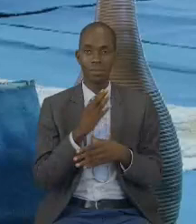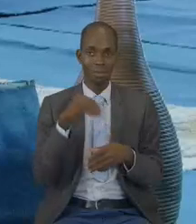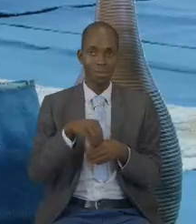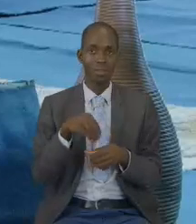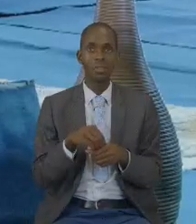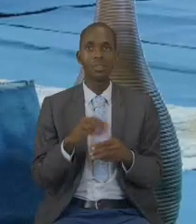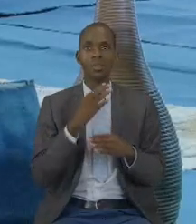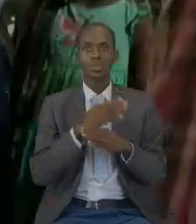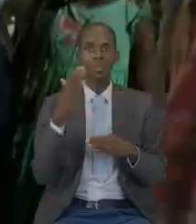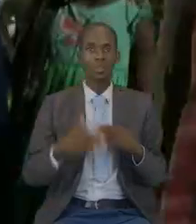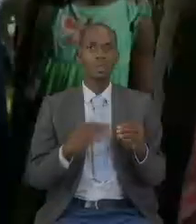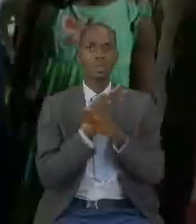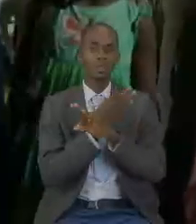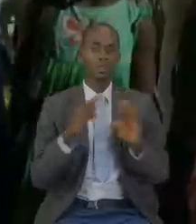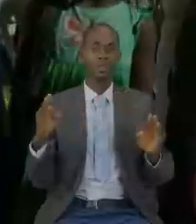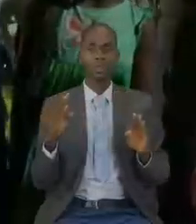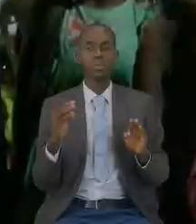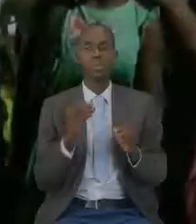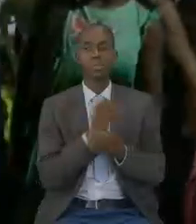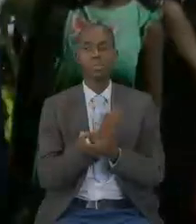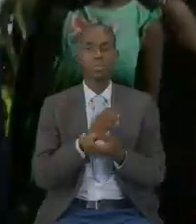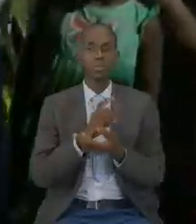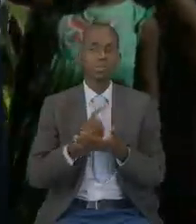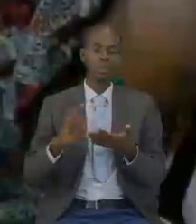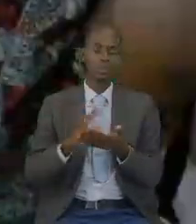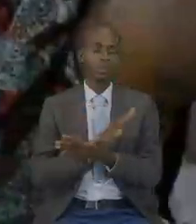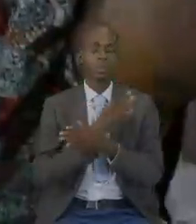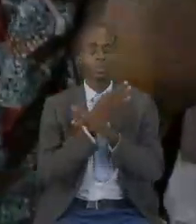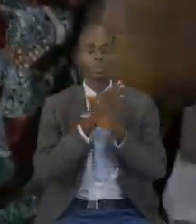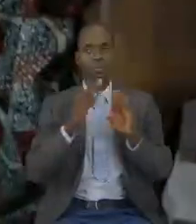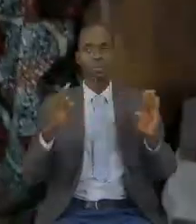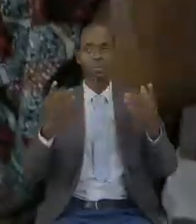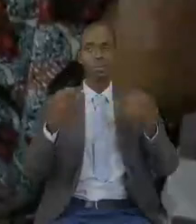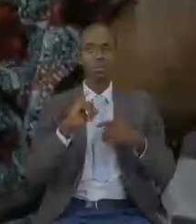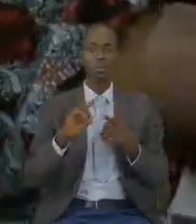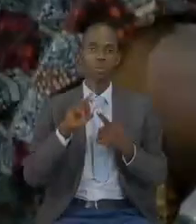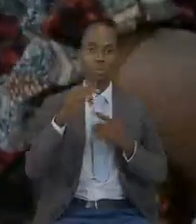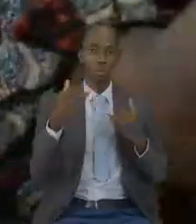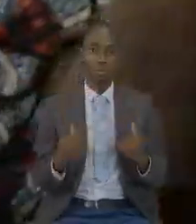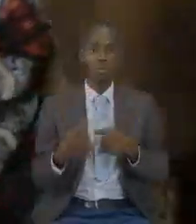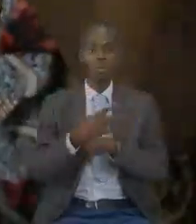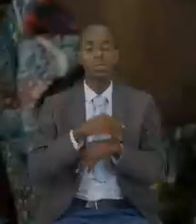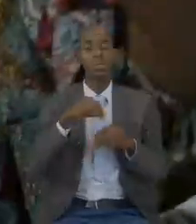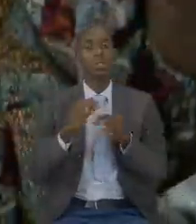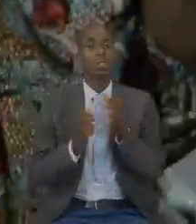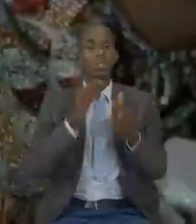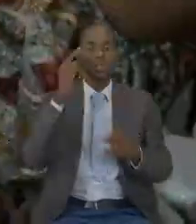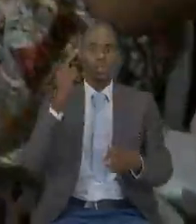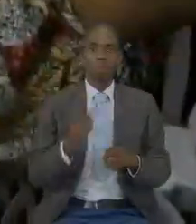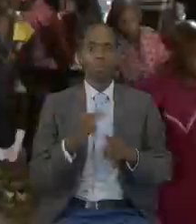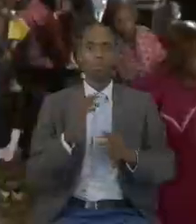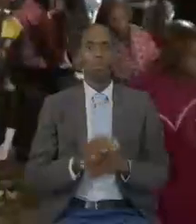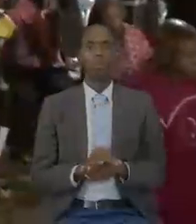total freedom. Supernatural freedom coming to you today in Jesus'